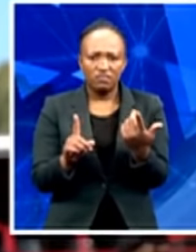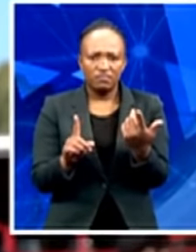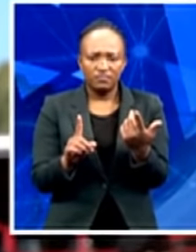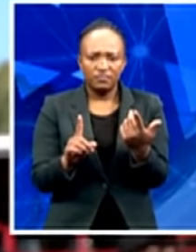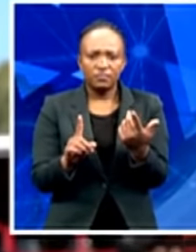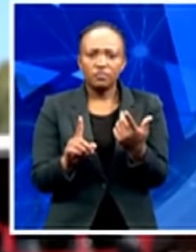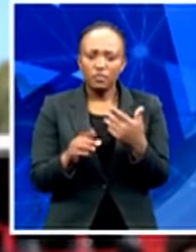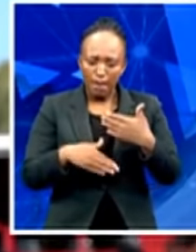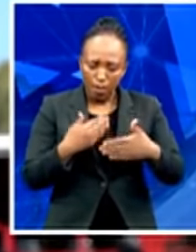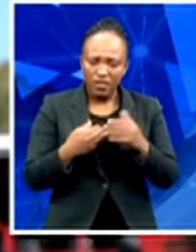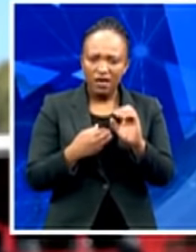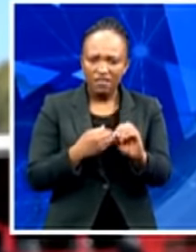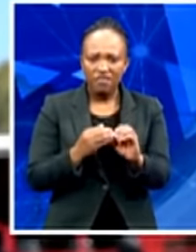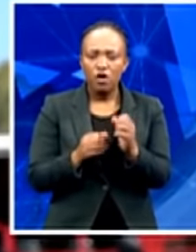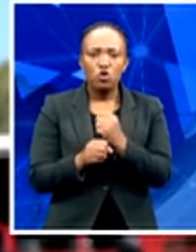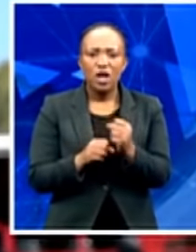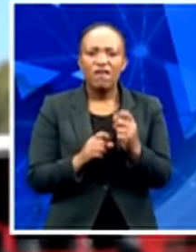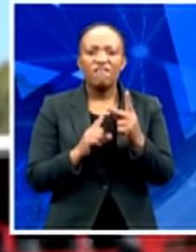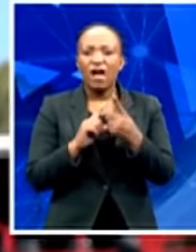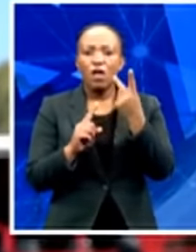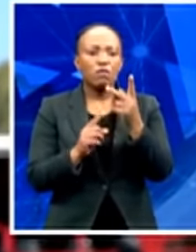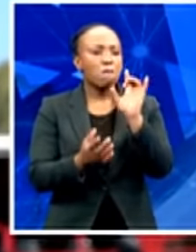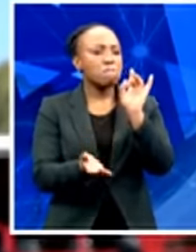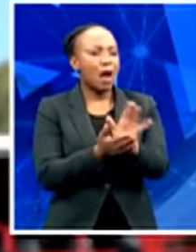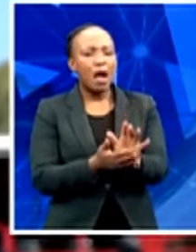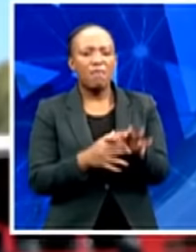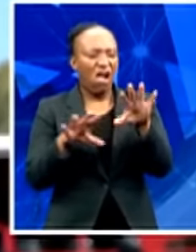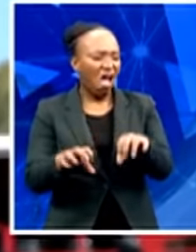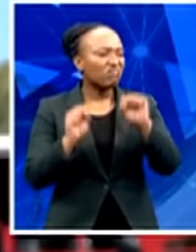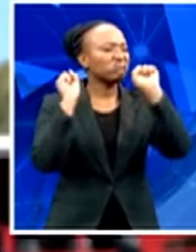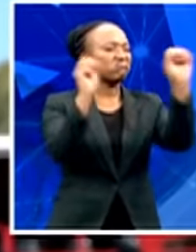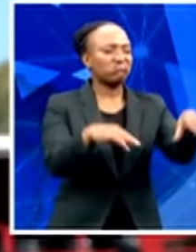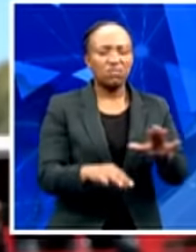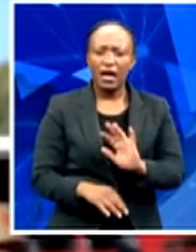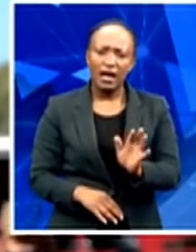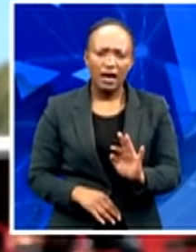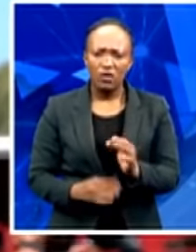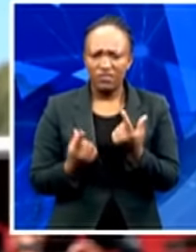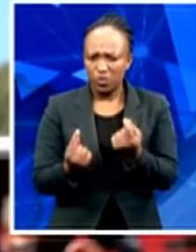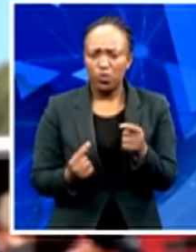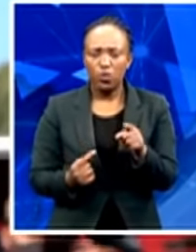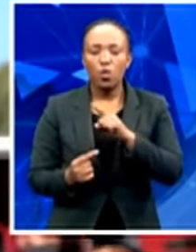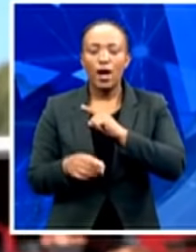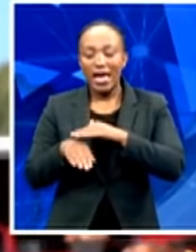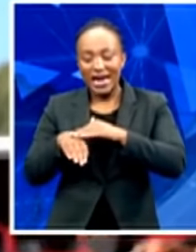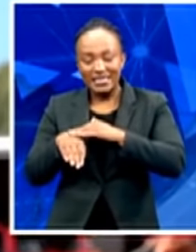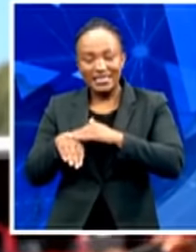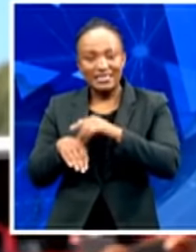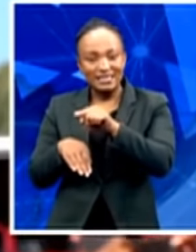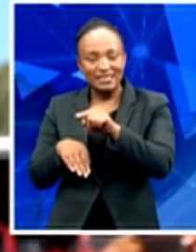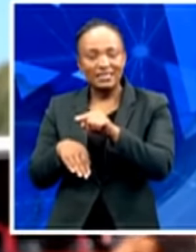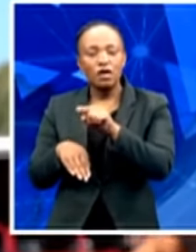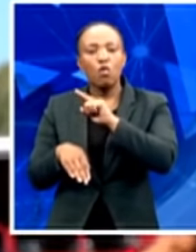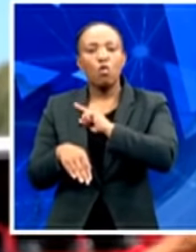remove a student. And the other black security who try to speak, but a racist white one, because he knows that inherently